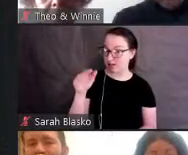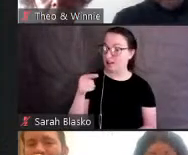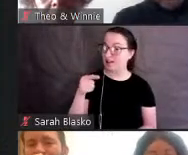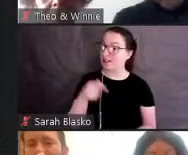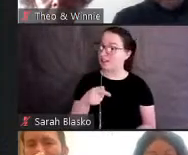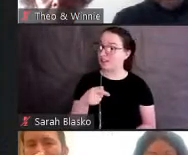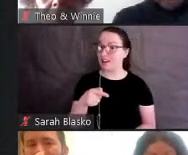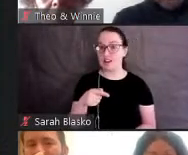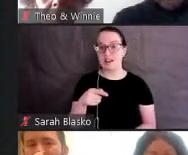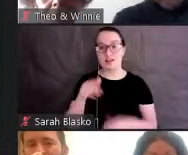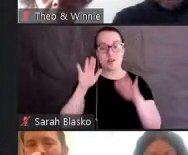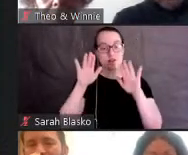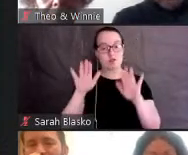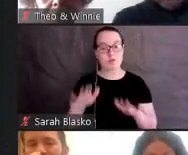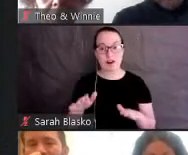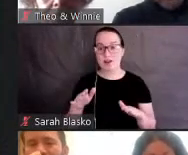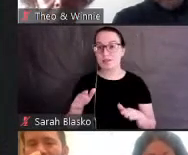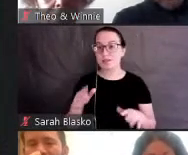difficult to